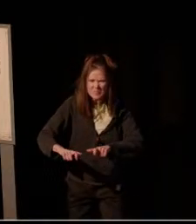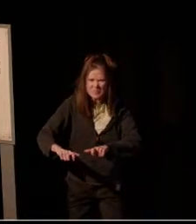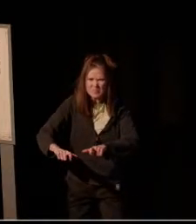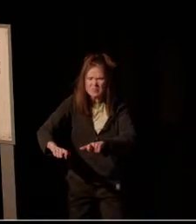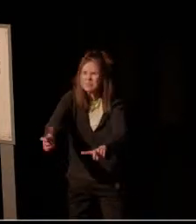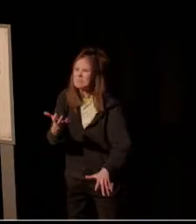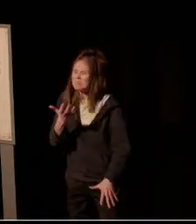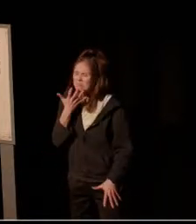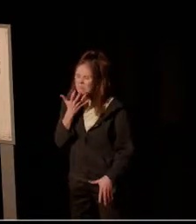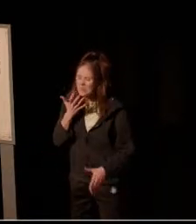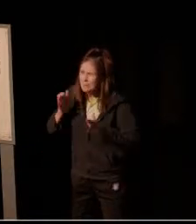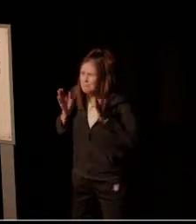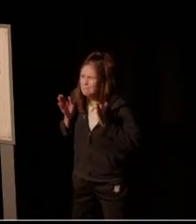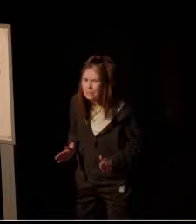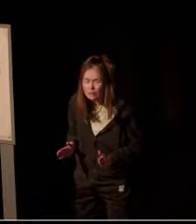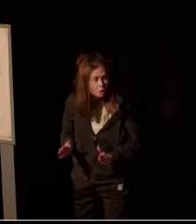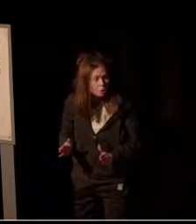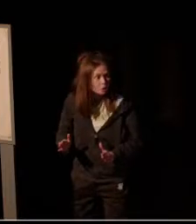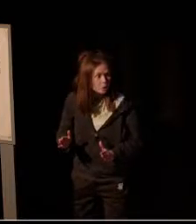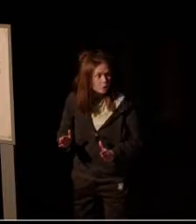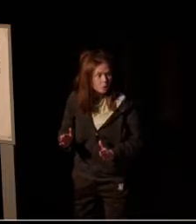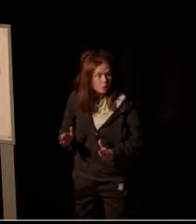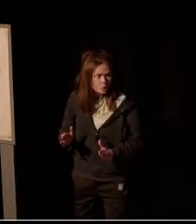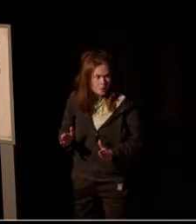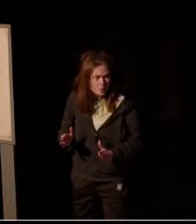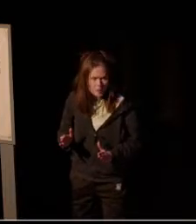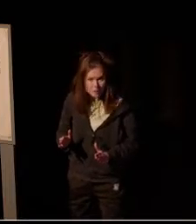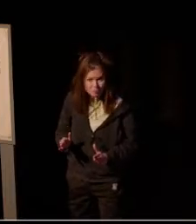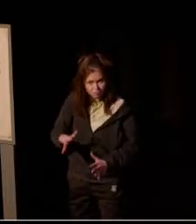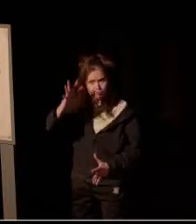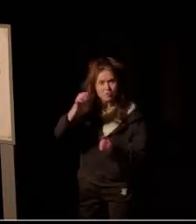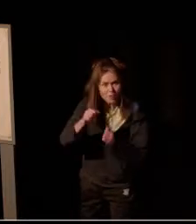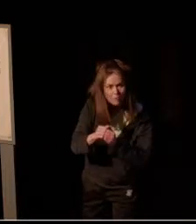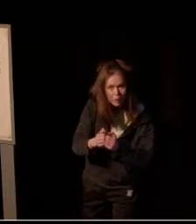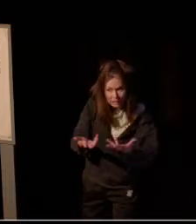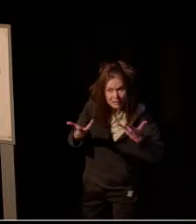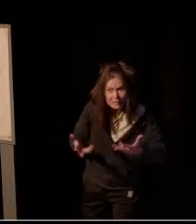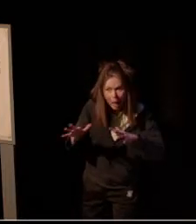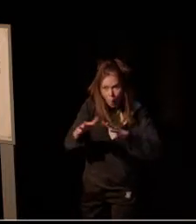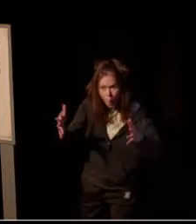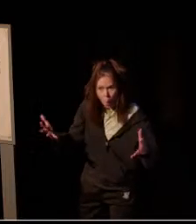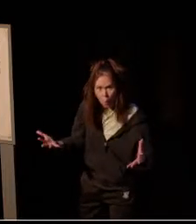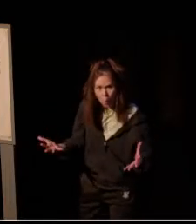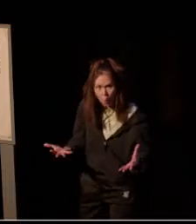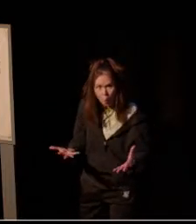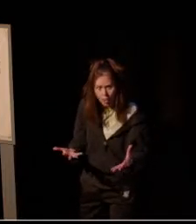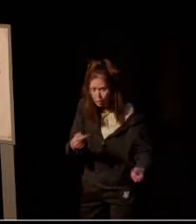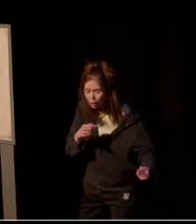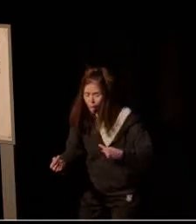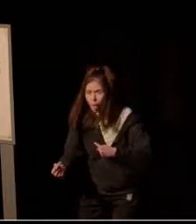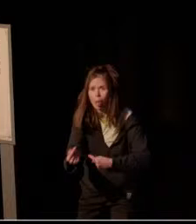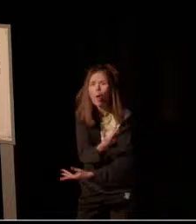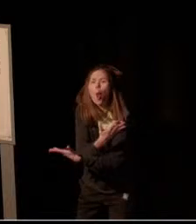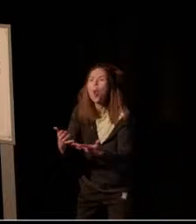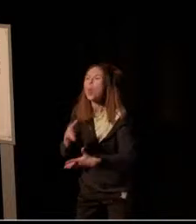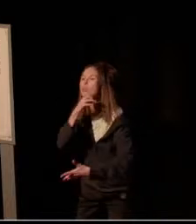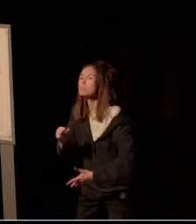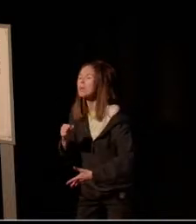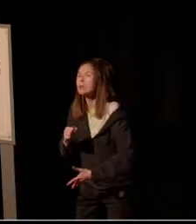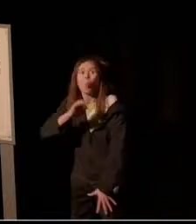and out the enemy with club and dagger. There are many thousands of us that have this disease and feel it not.